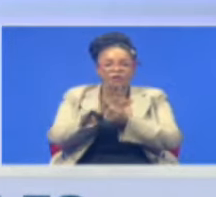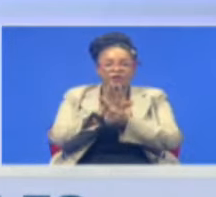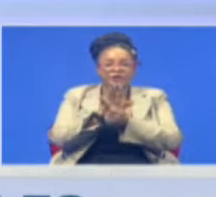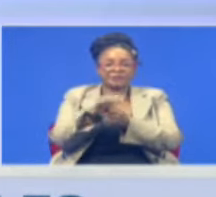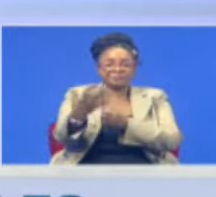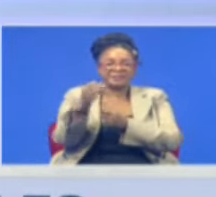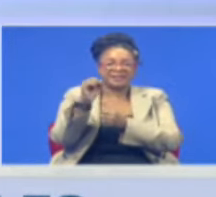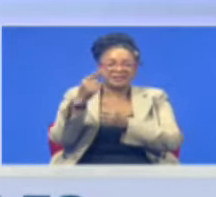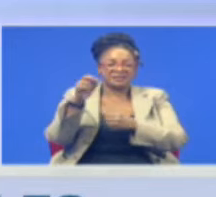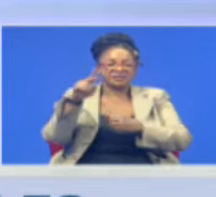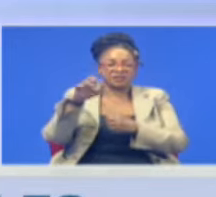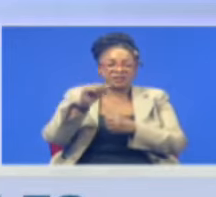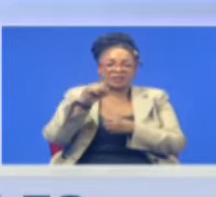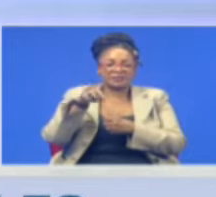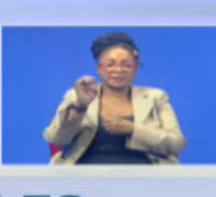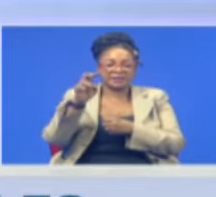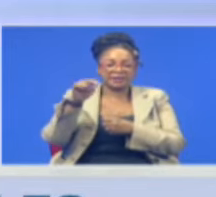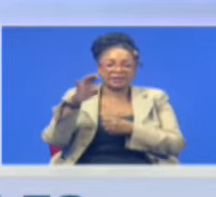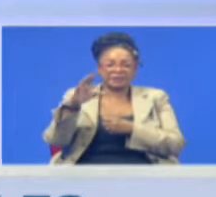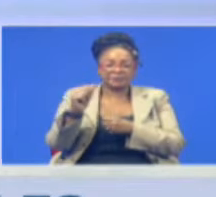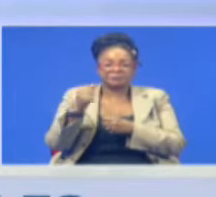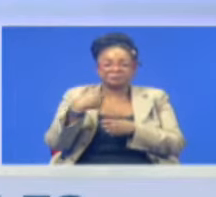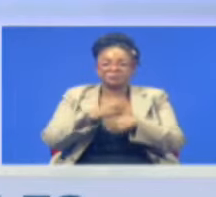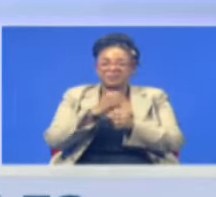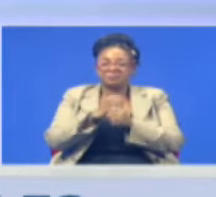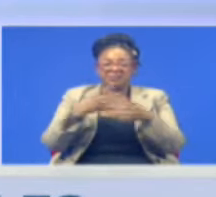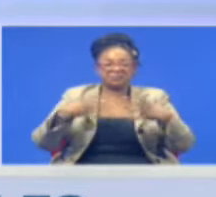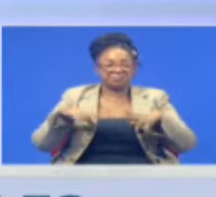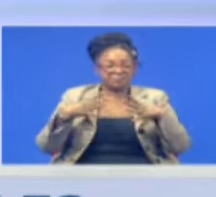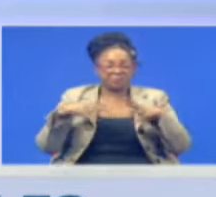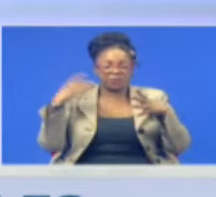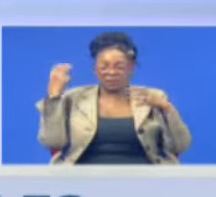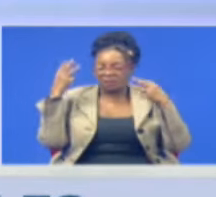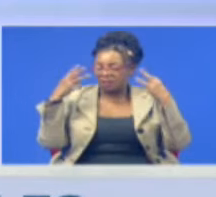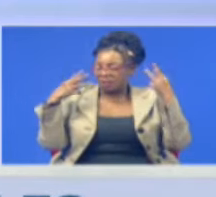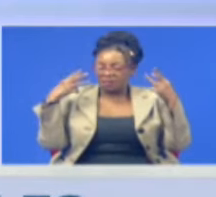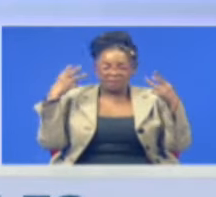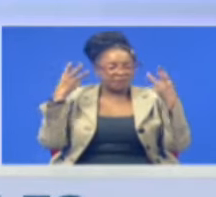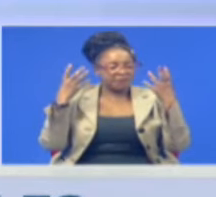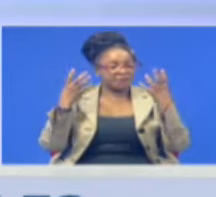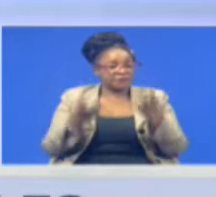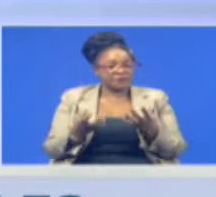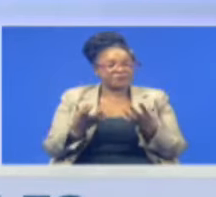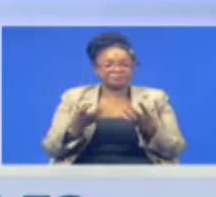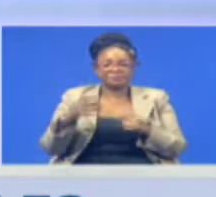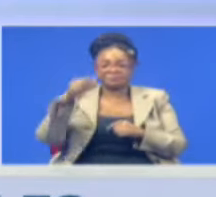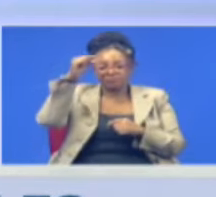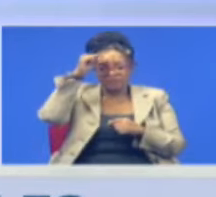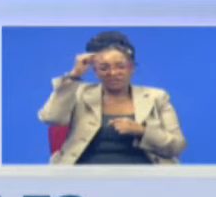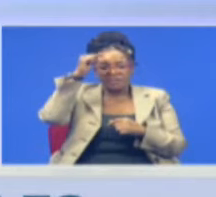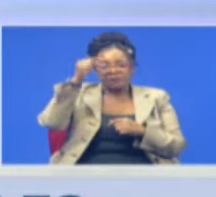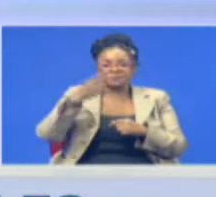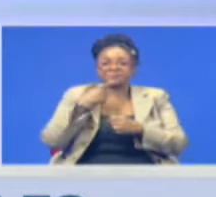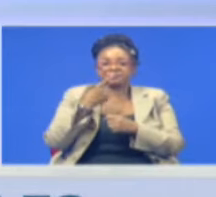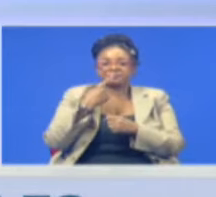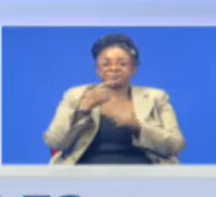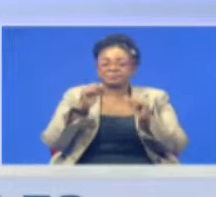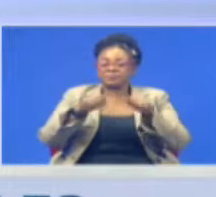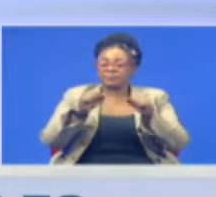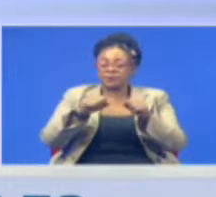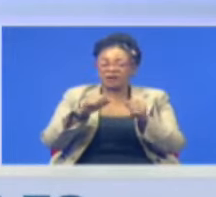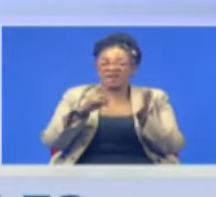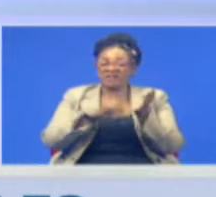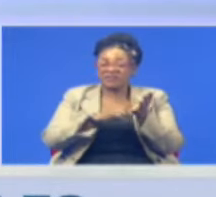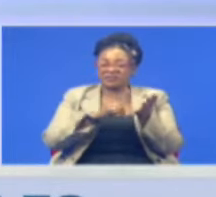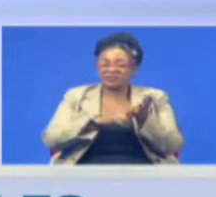AstraZeneca vaccine has left thousands with a million questions. The government attributes the likely vaccine delay to